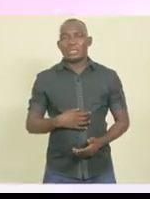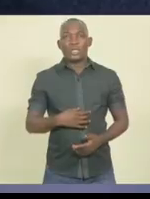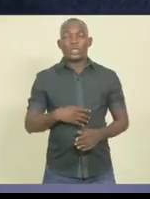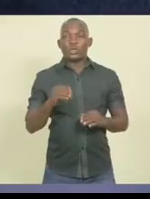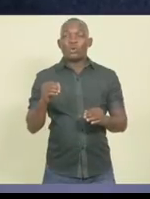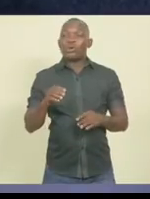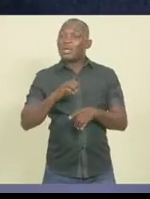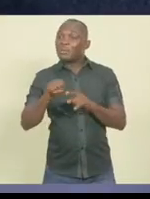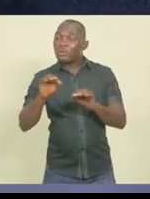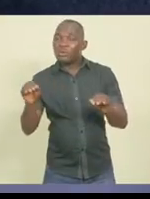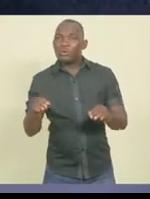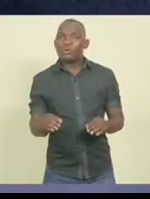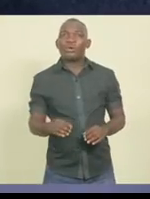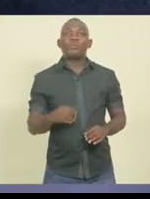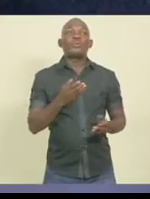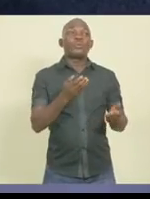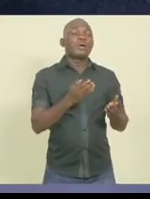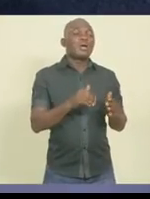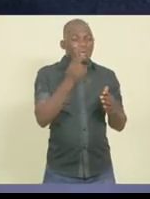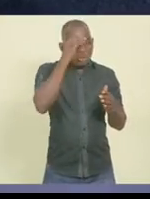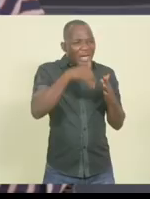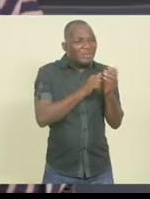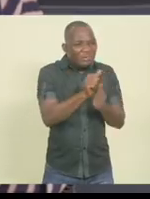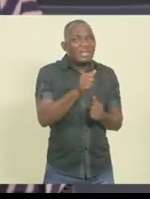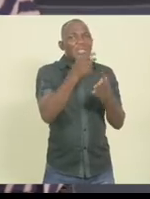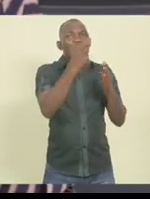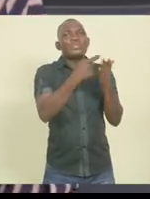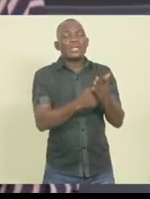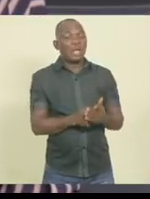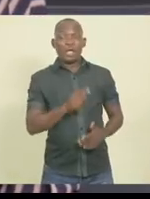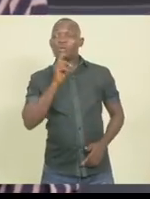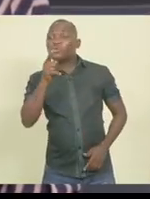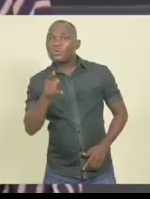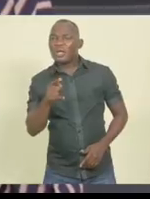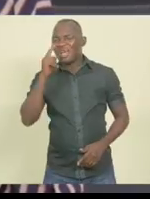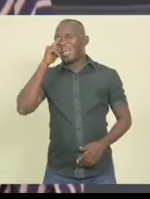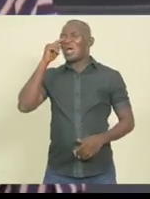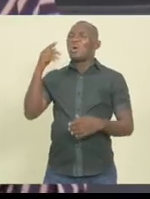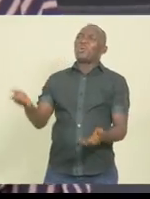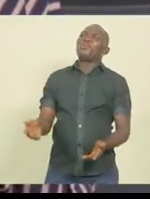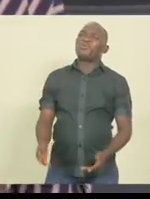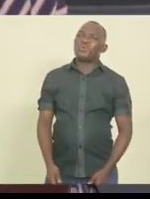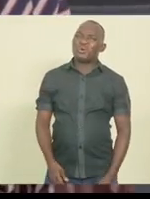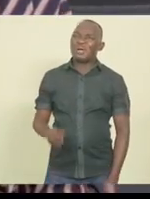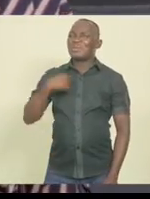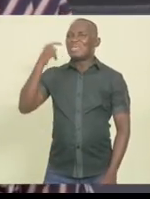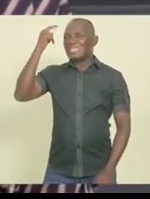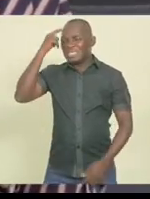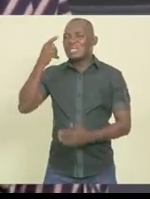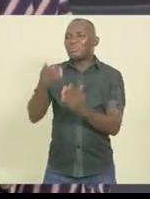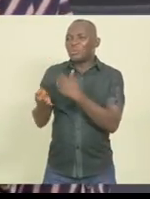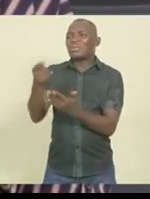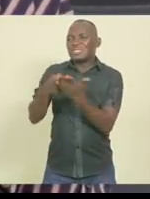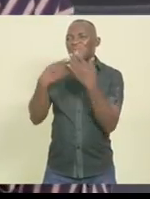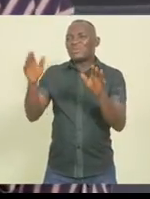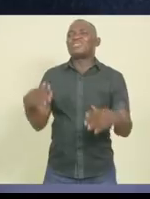usual. I want to know how far ago we spoke about. Really? Kobe, I thought we spoke about it this